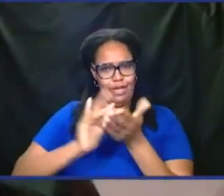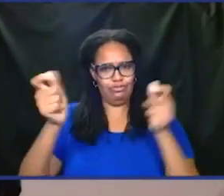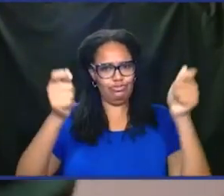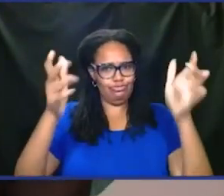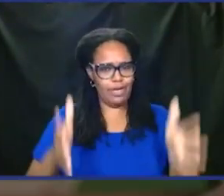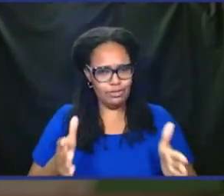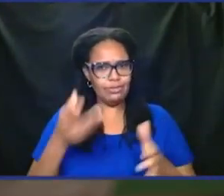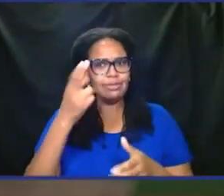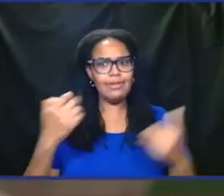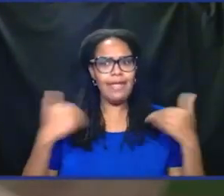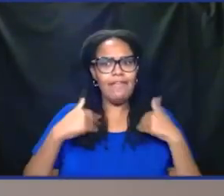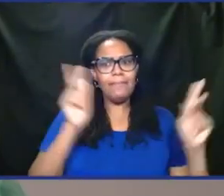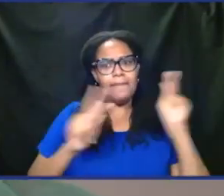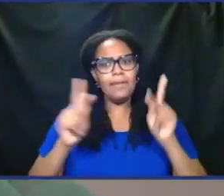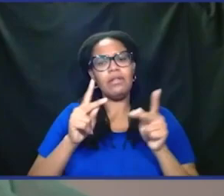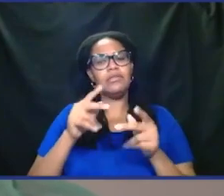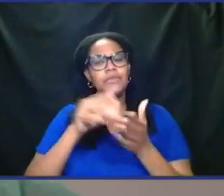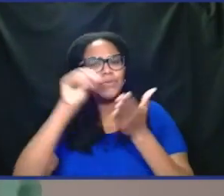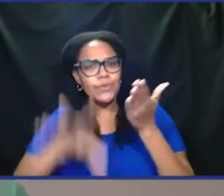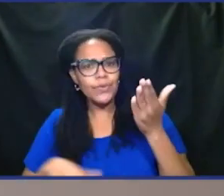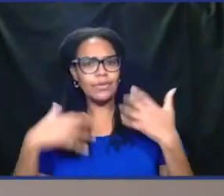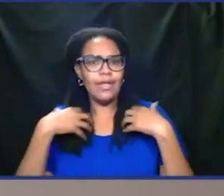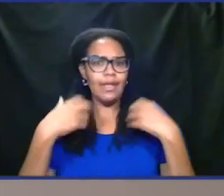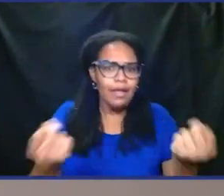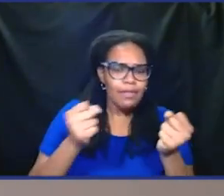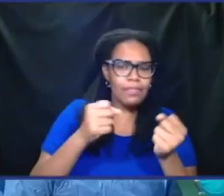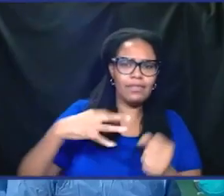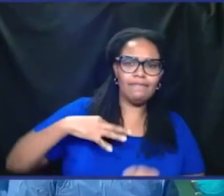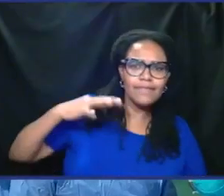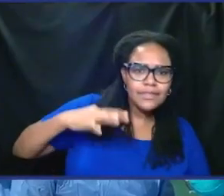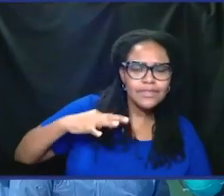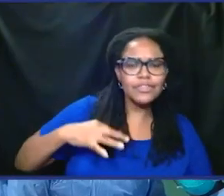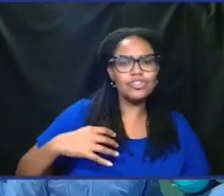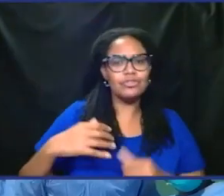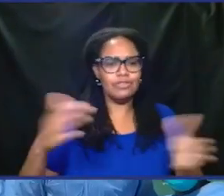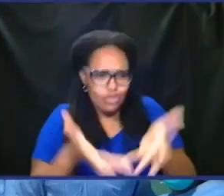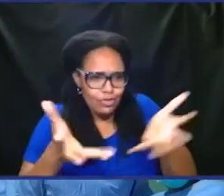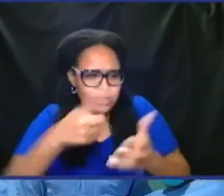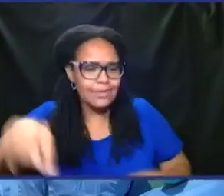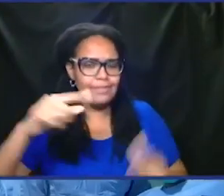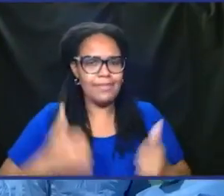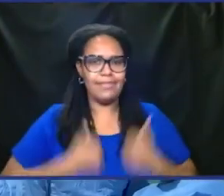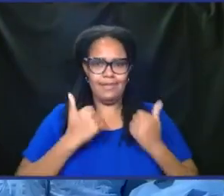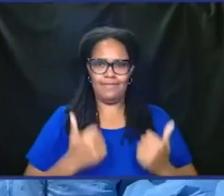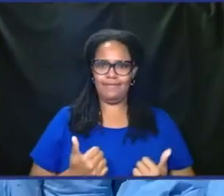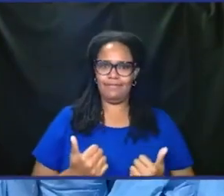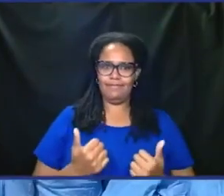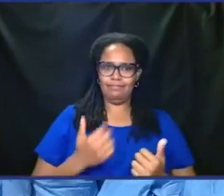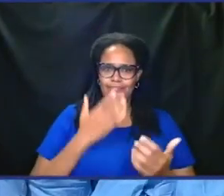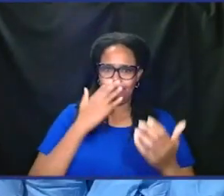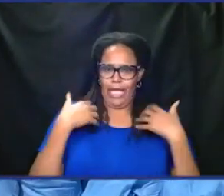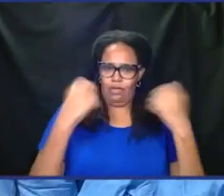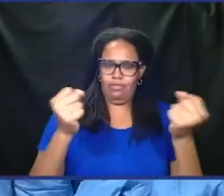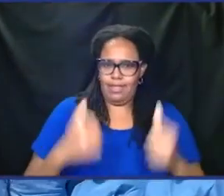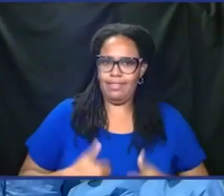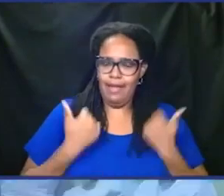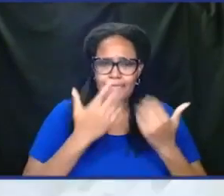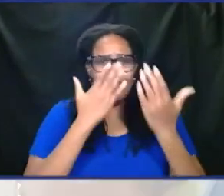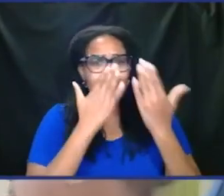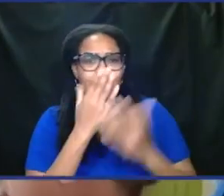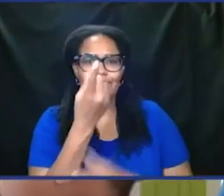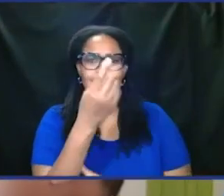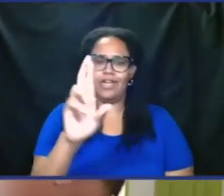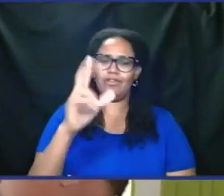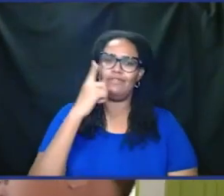health volunteers to medical staff, to live a healthy life. Thank you, Dr. Eloy, for being a catalyst for health in your own